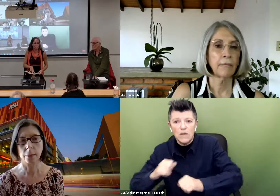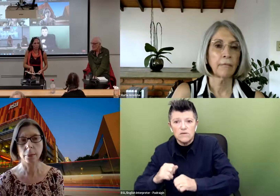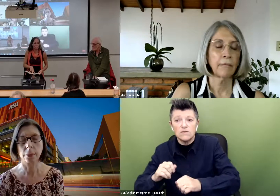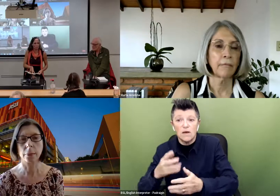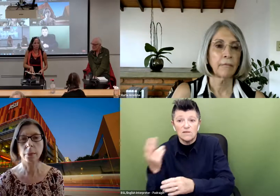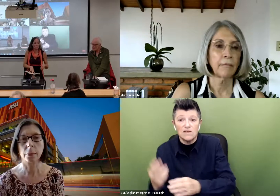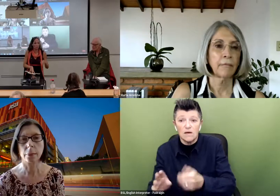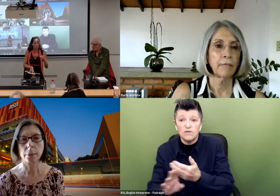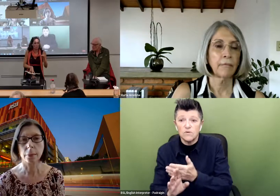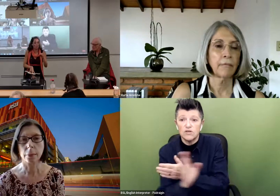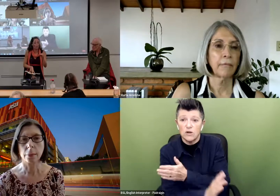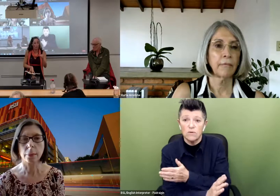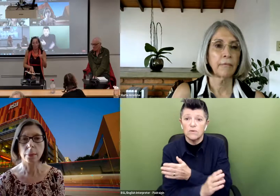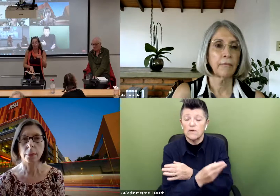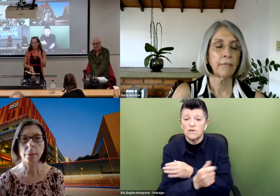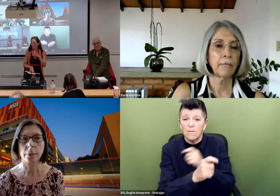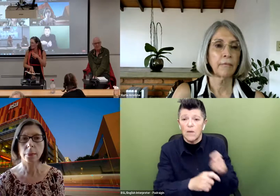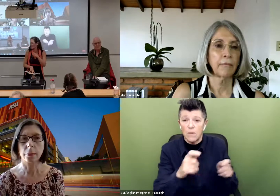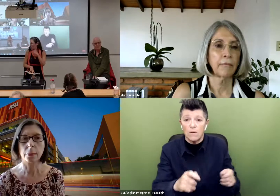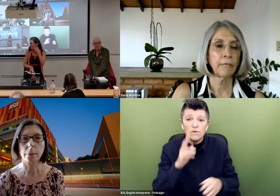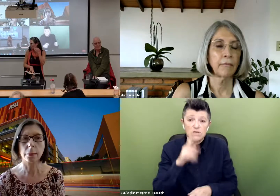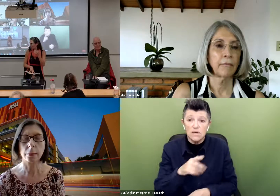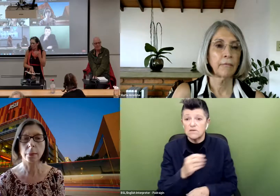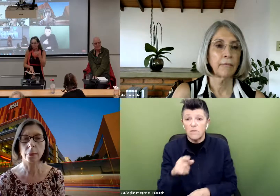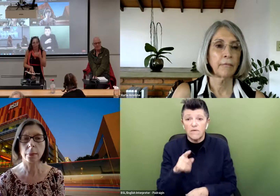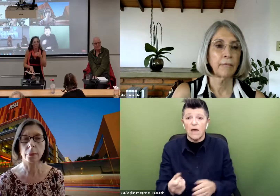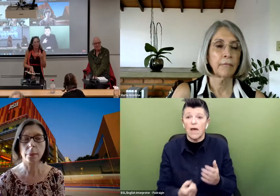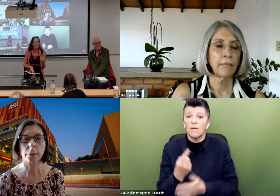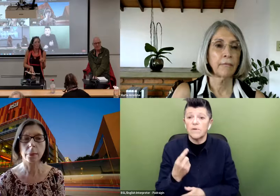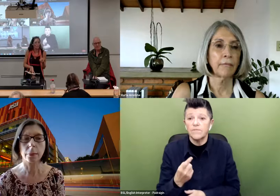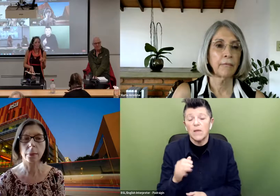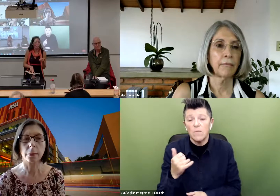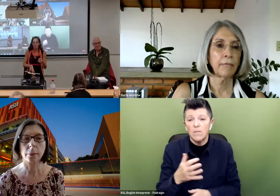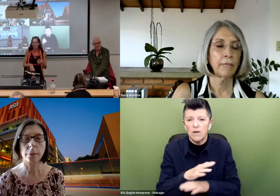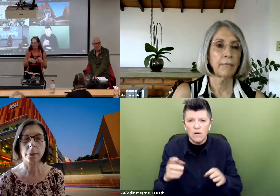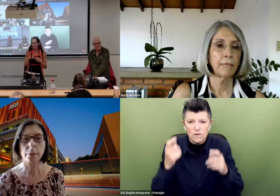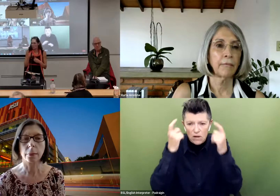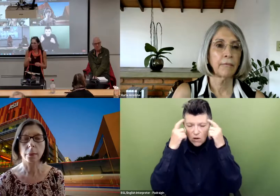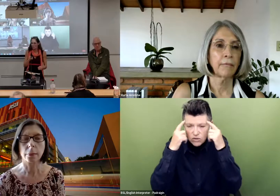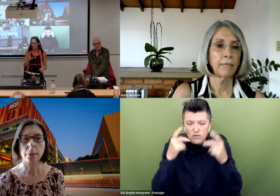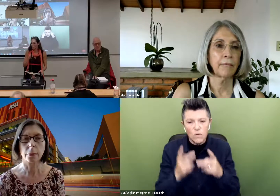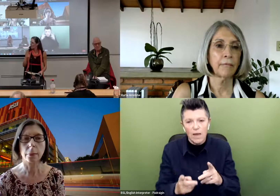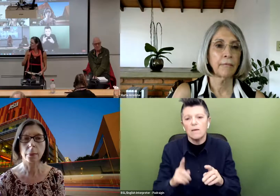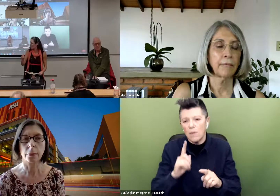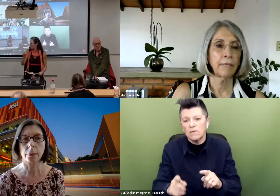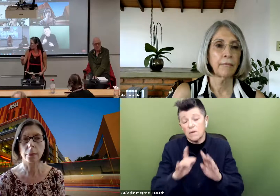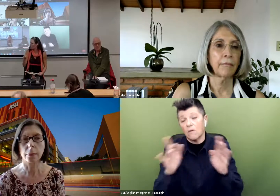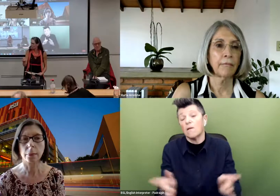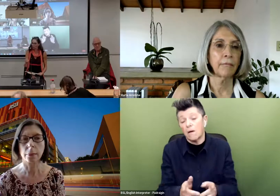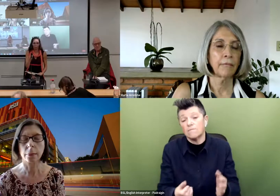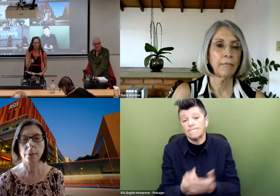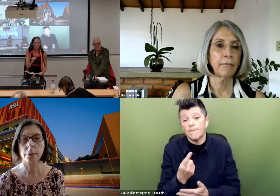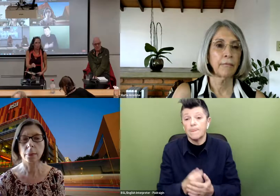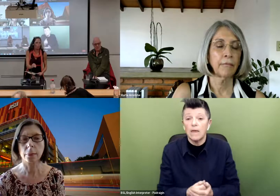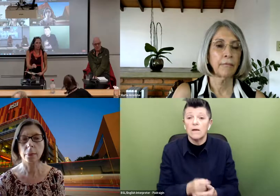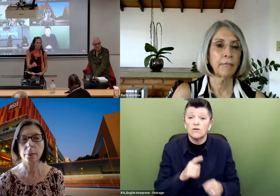or not makes them use. And so we can see some of that happening, maybe not in as conscious a way online. So I think, try to find